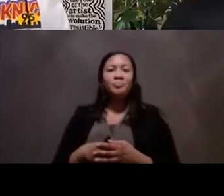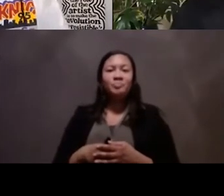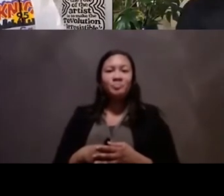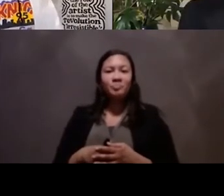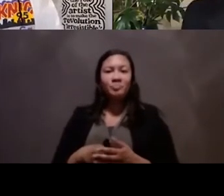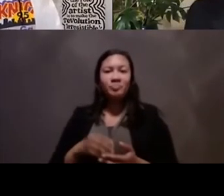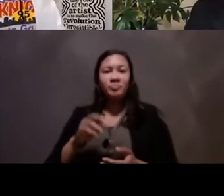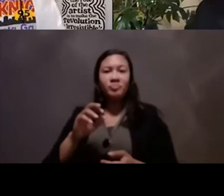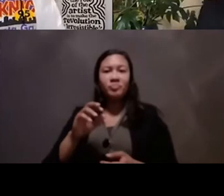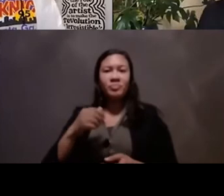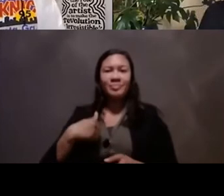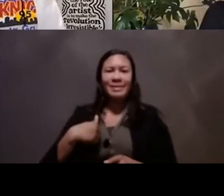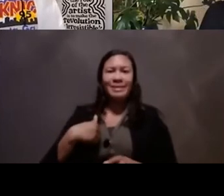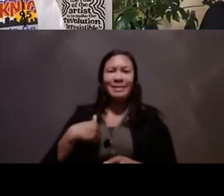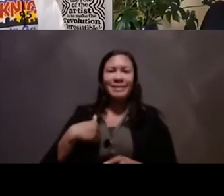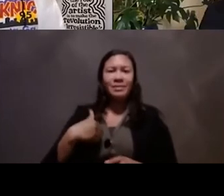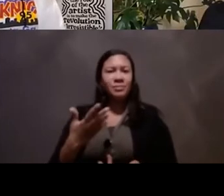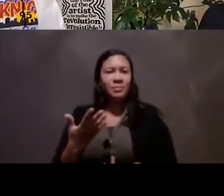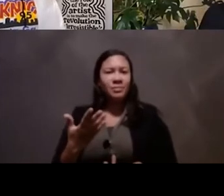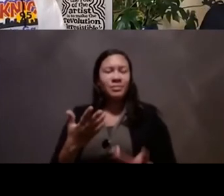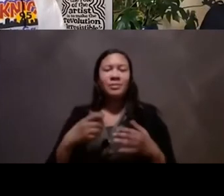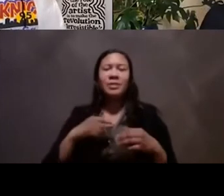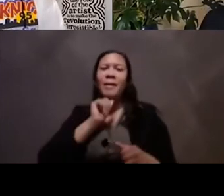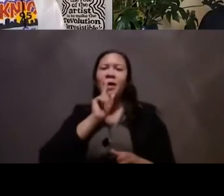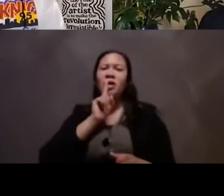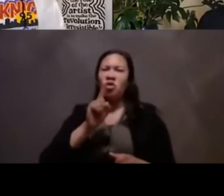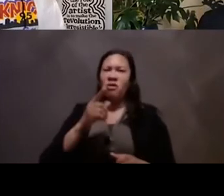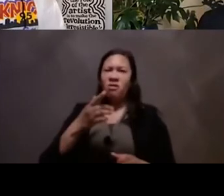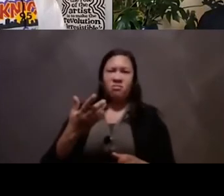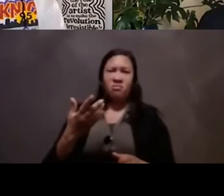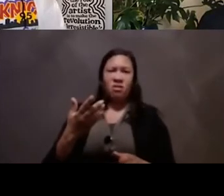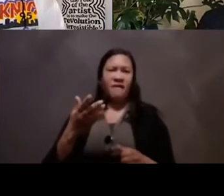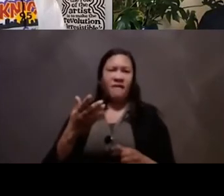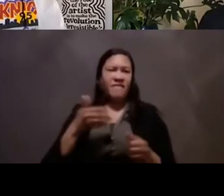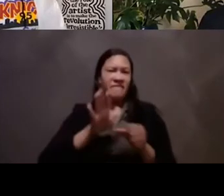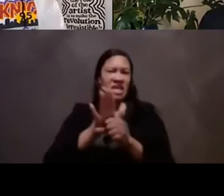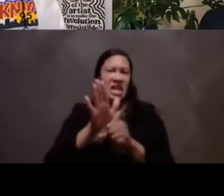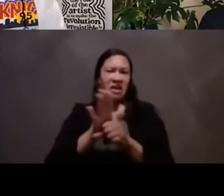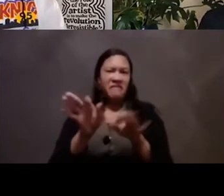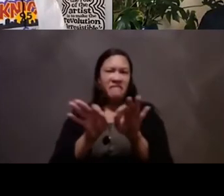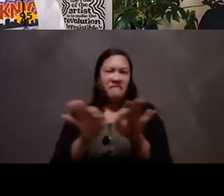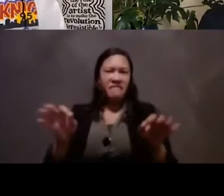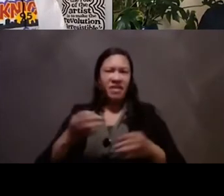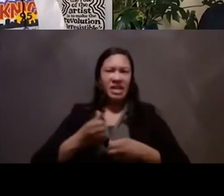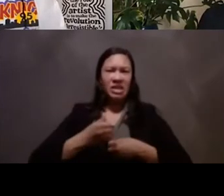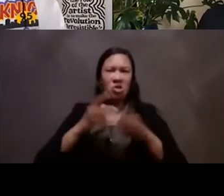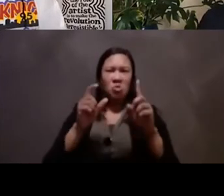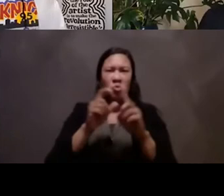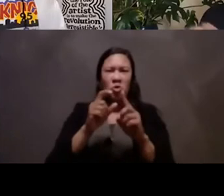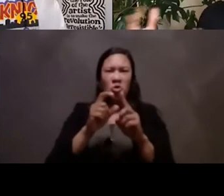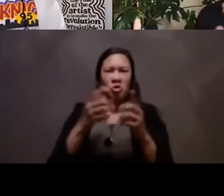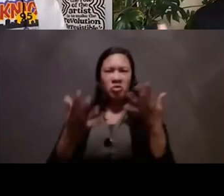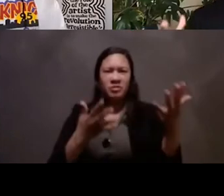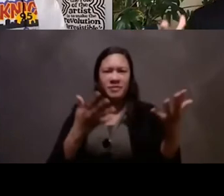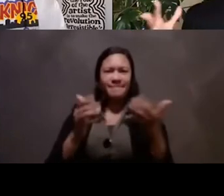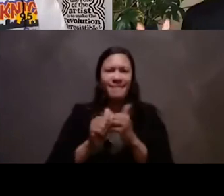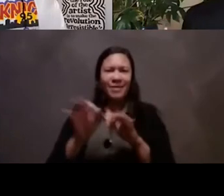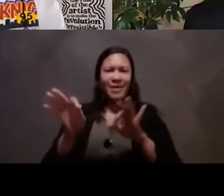don't know if I ever have enough. I never feel like I have enough words to kind of